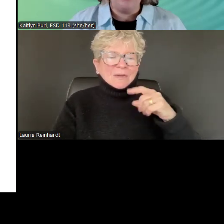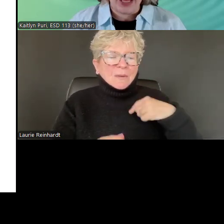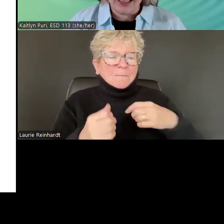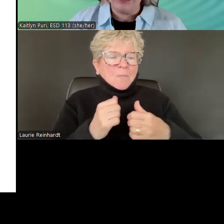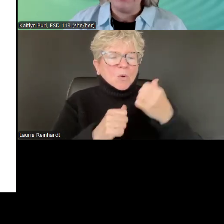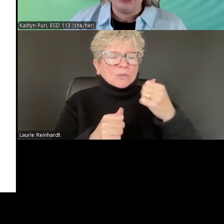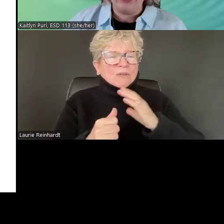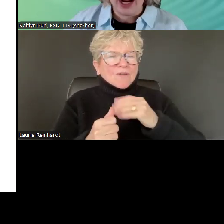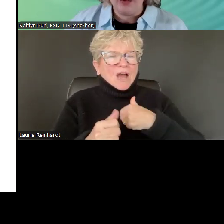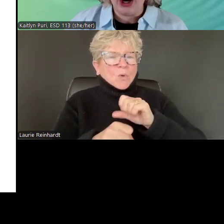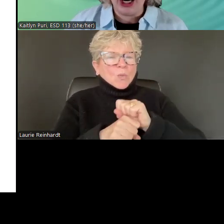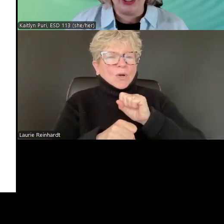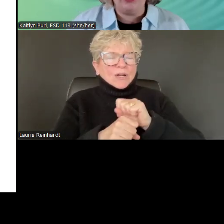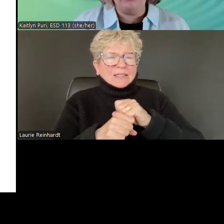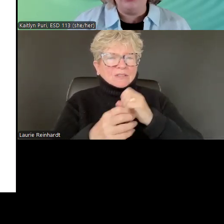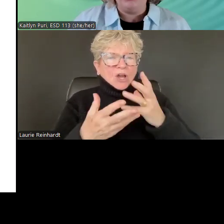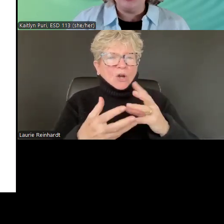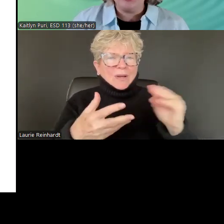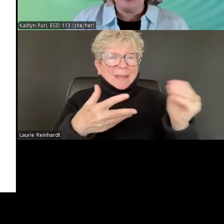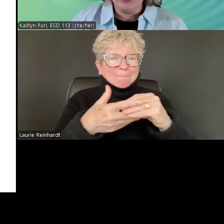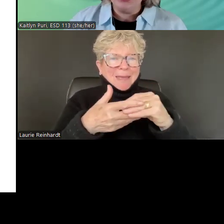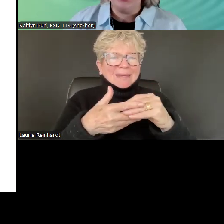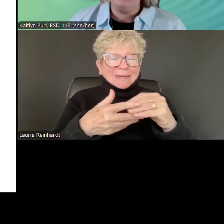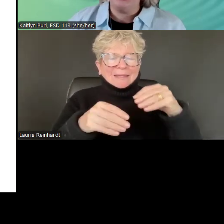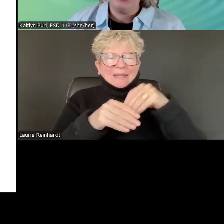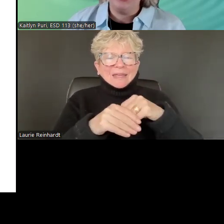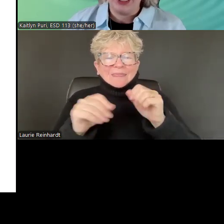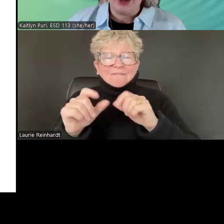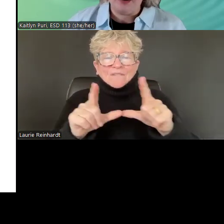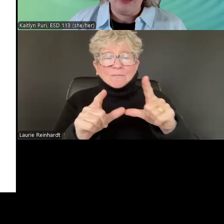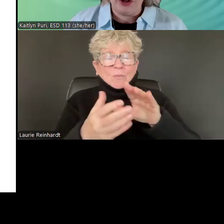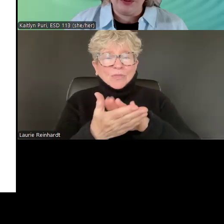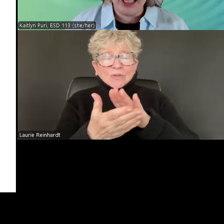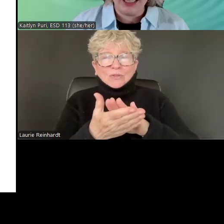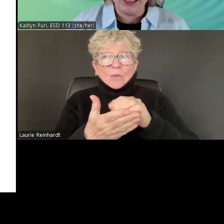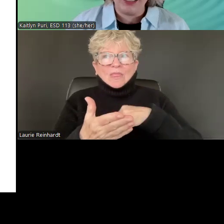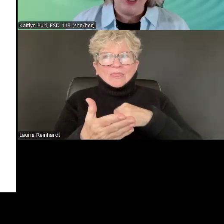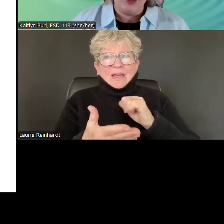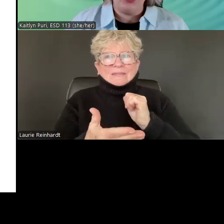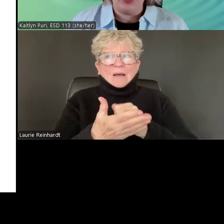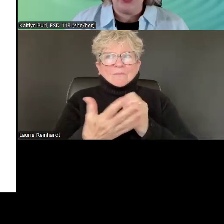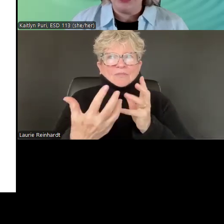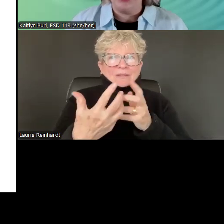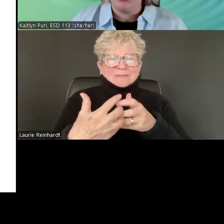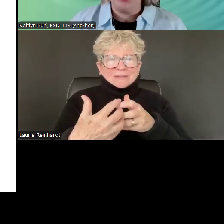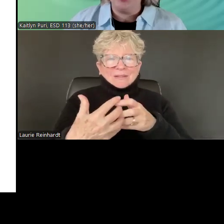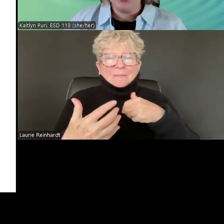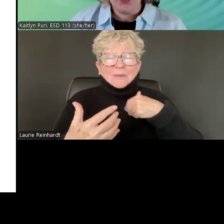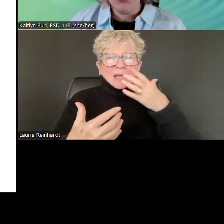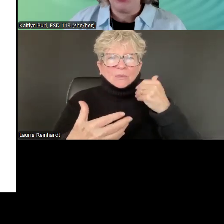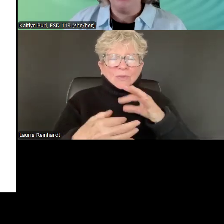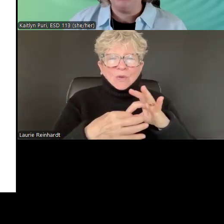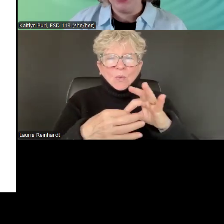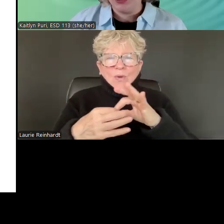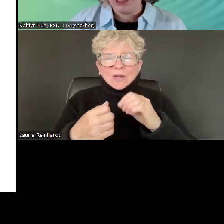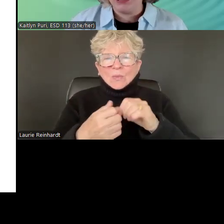really embedded in the framework of the school, which is very helpful because the more coordination with